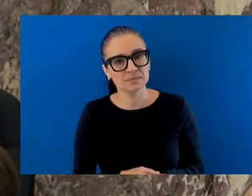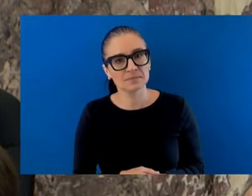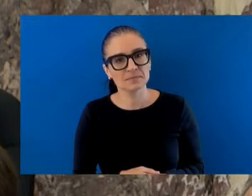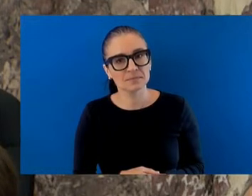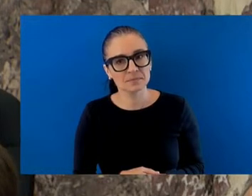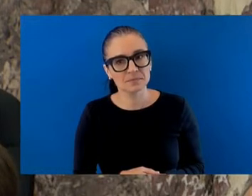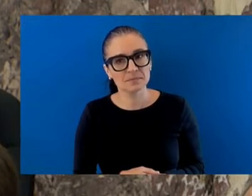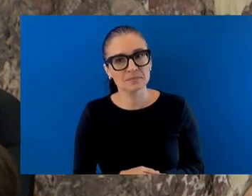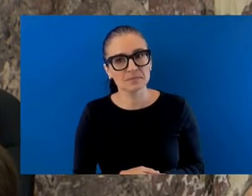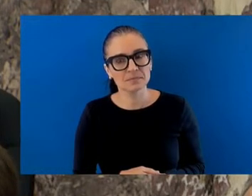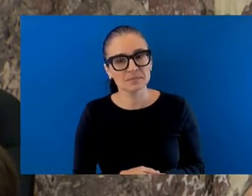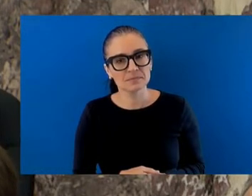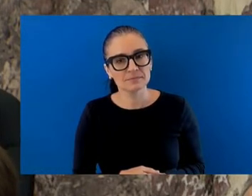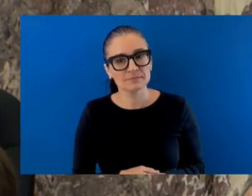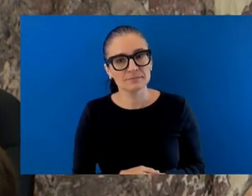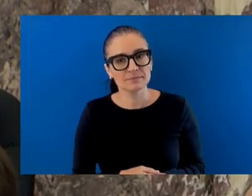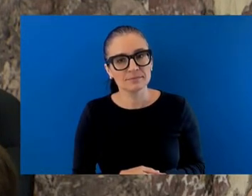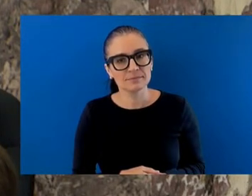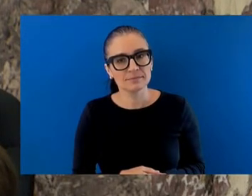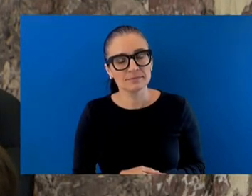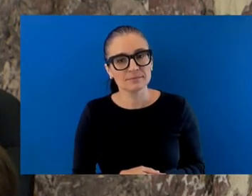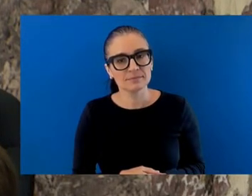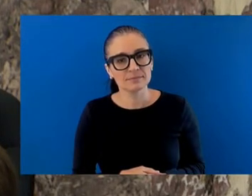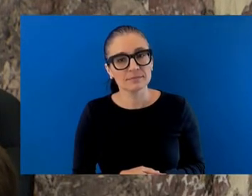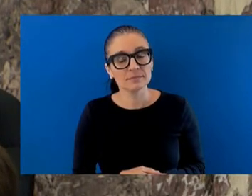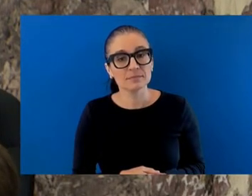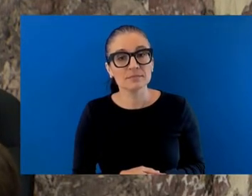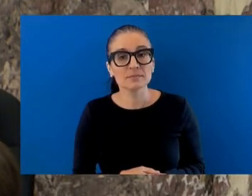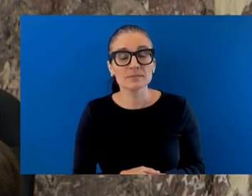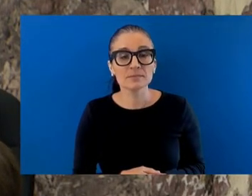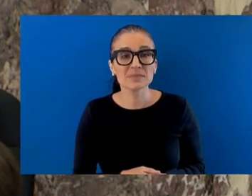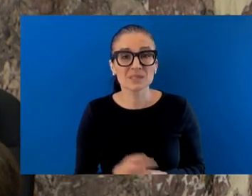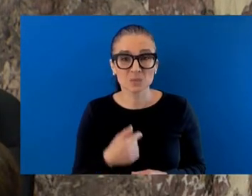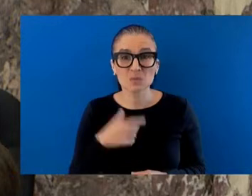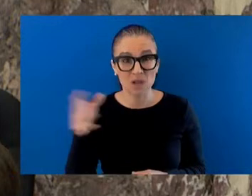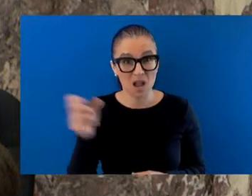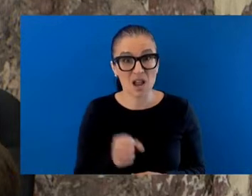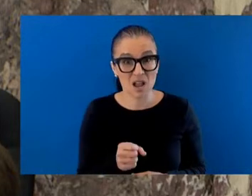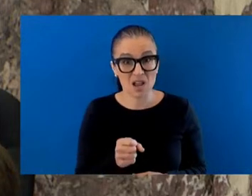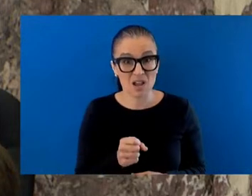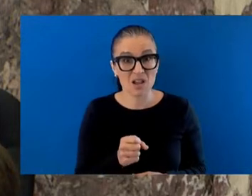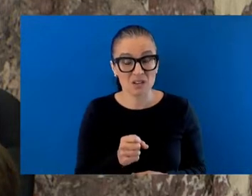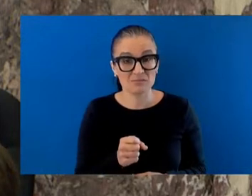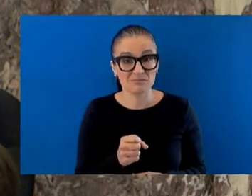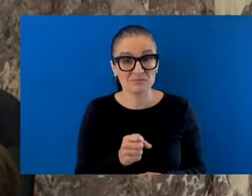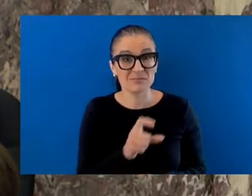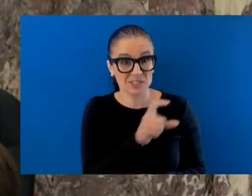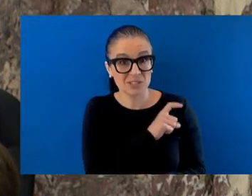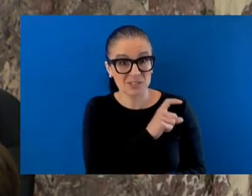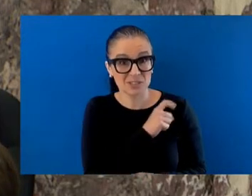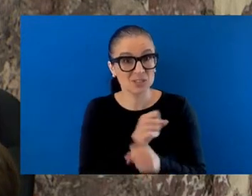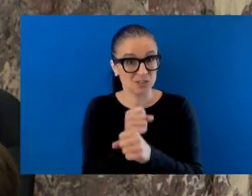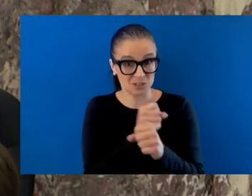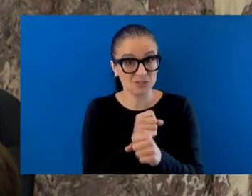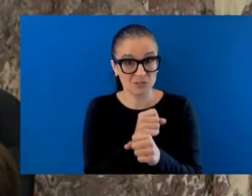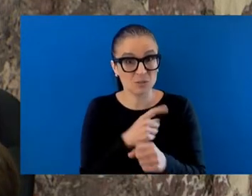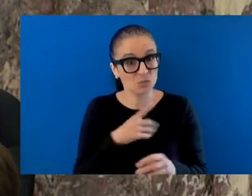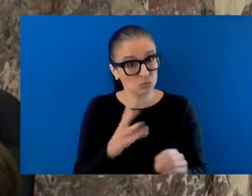service of security guards, of improving their treatment, of improving security. Members.